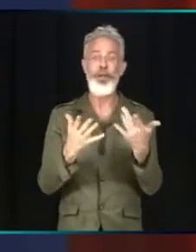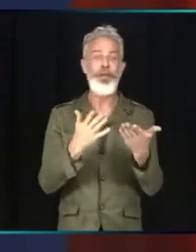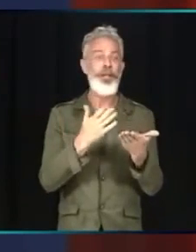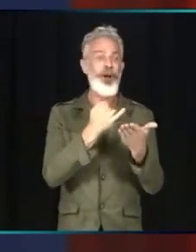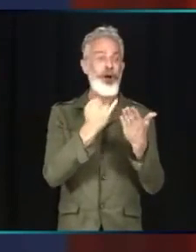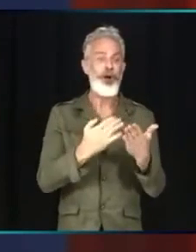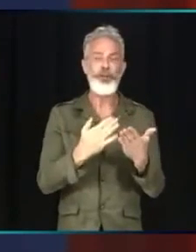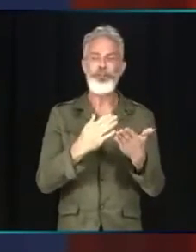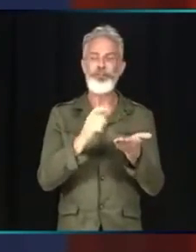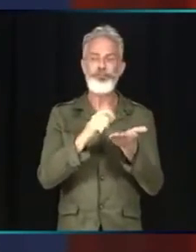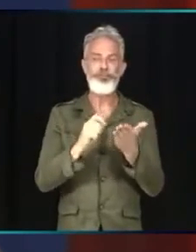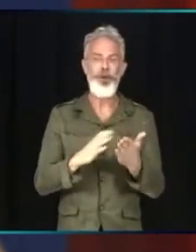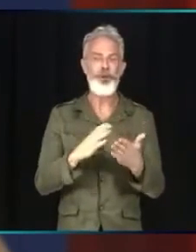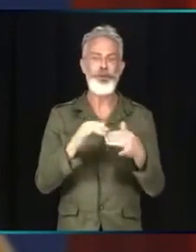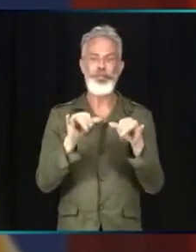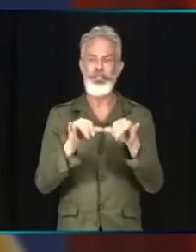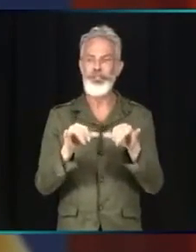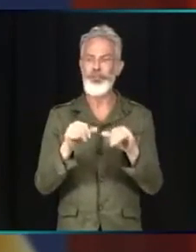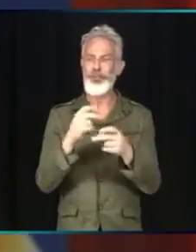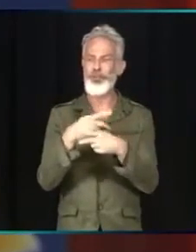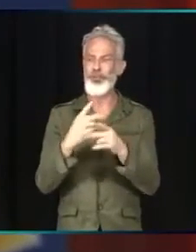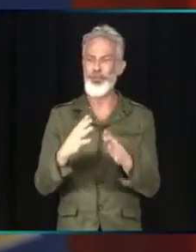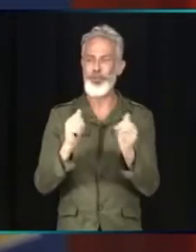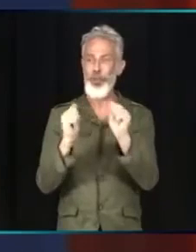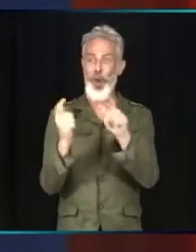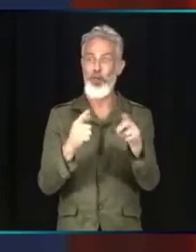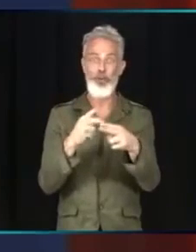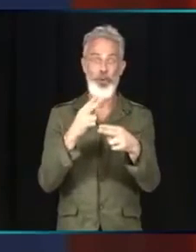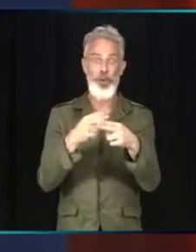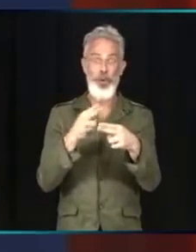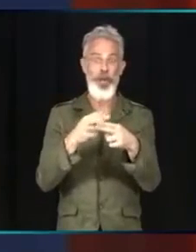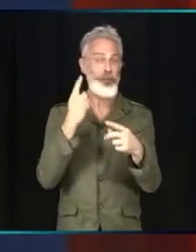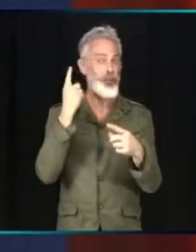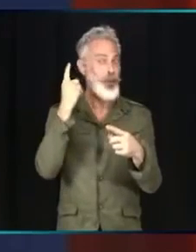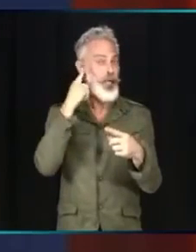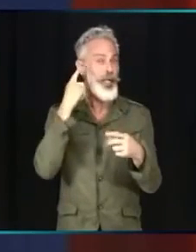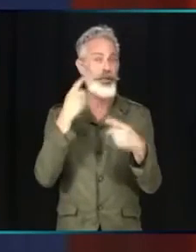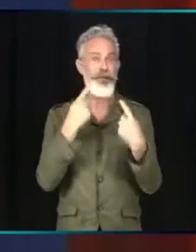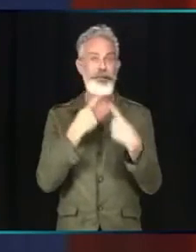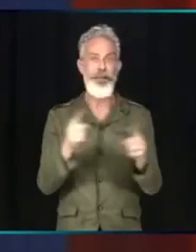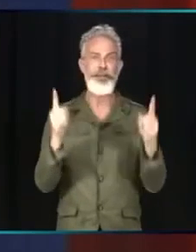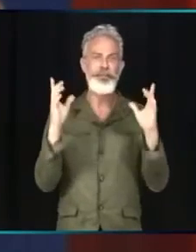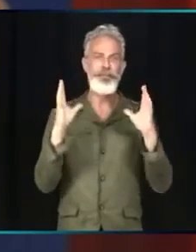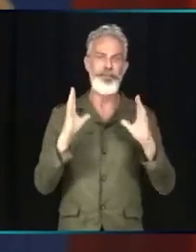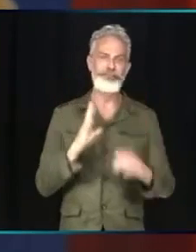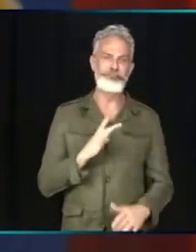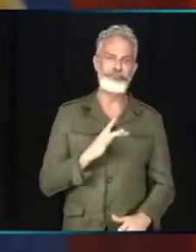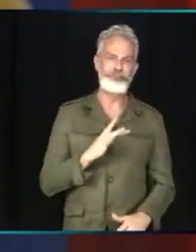hearing their names read today. I now have the honor of announcing some more, starting with the rock field.